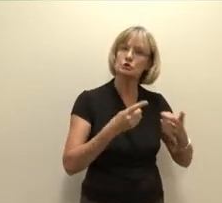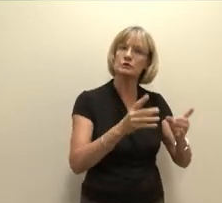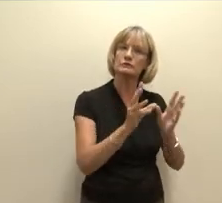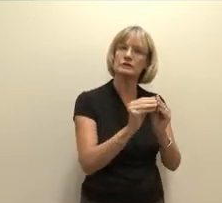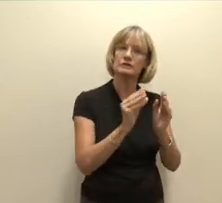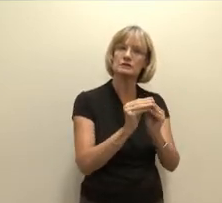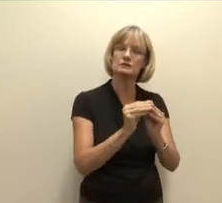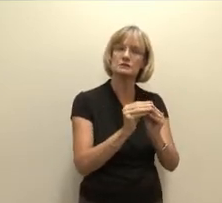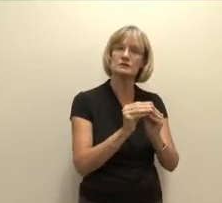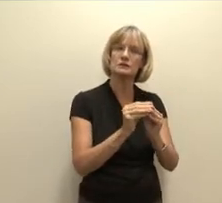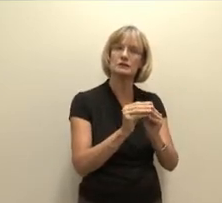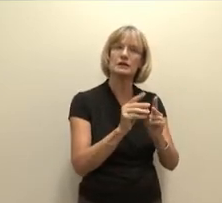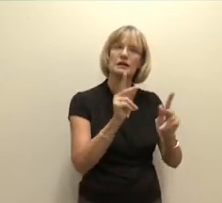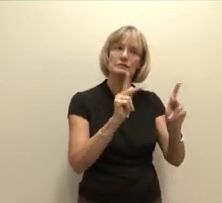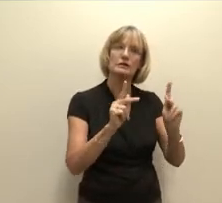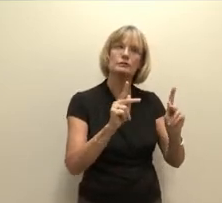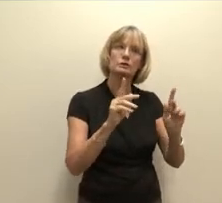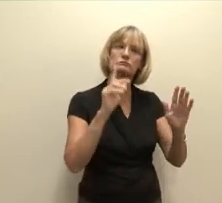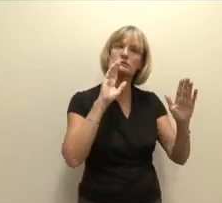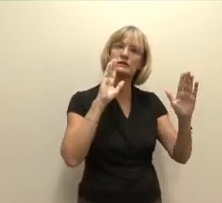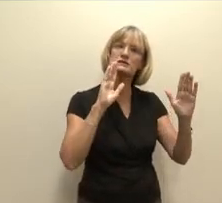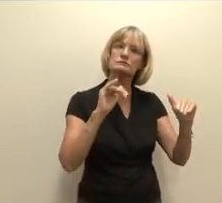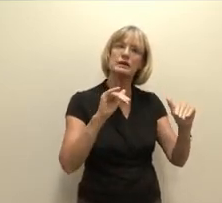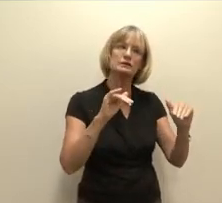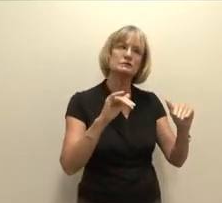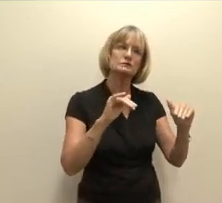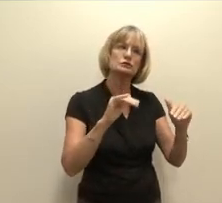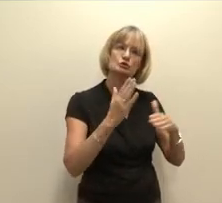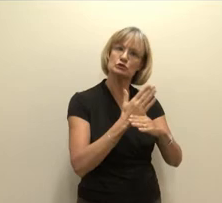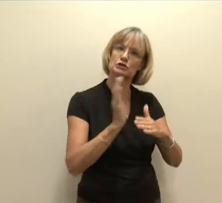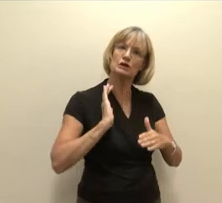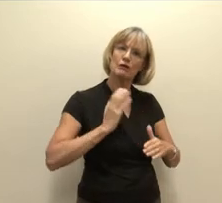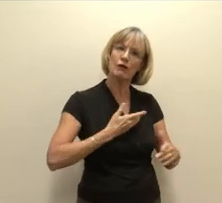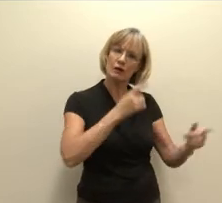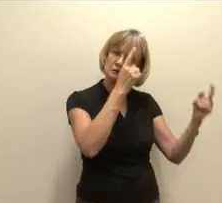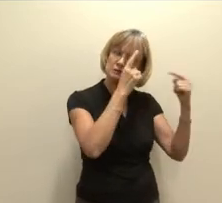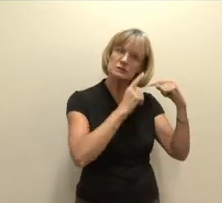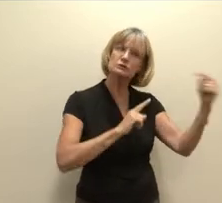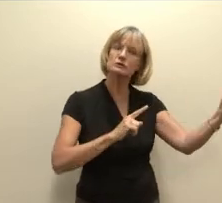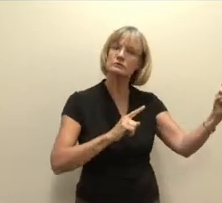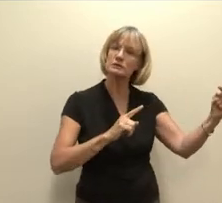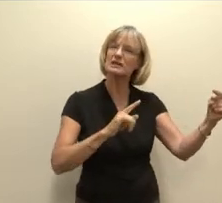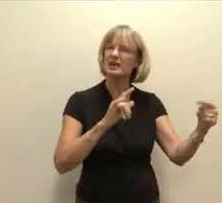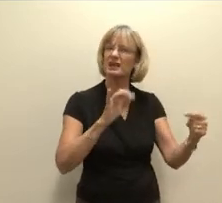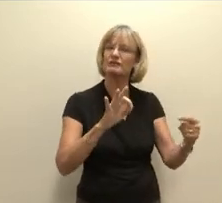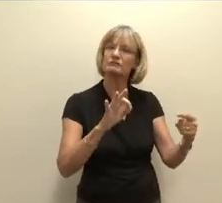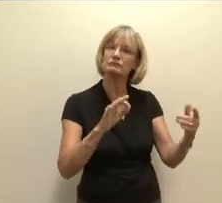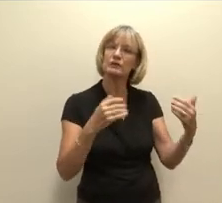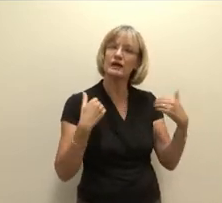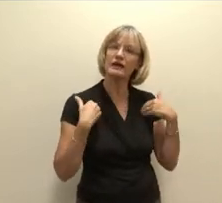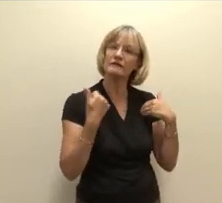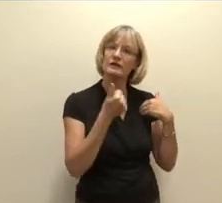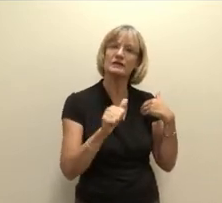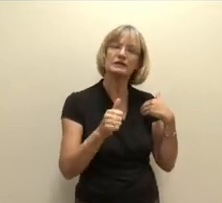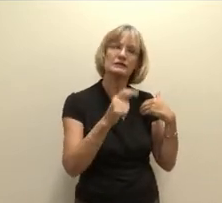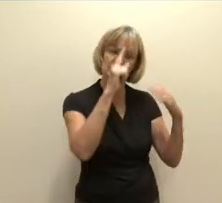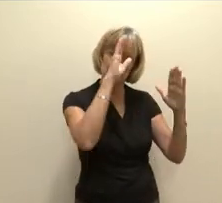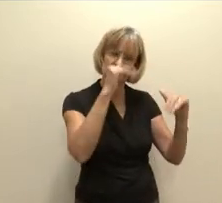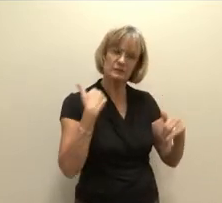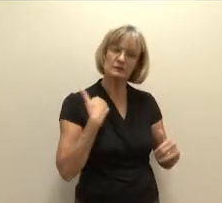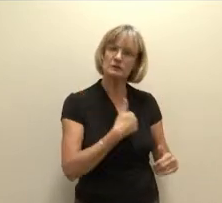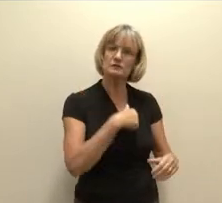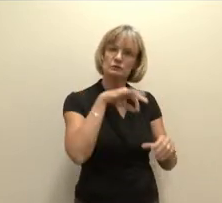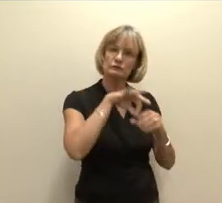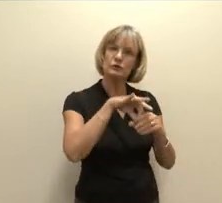expect us to share our disagreement when we have them. And they expect us to vote.